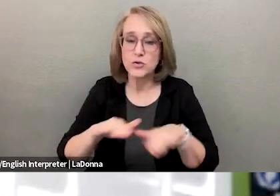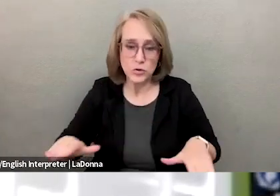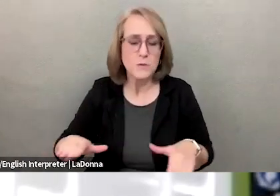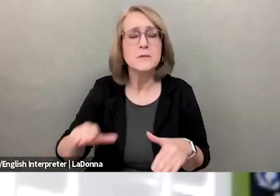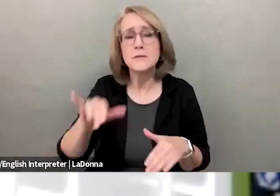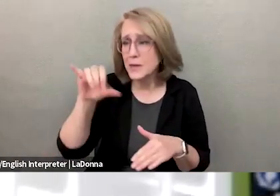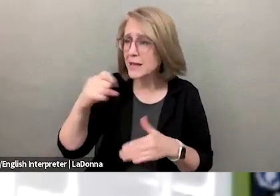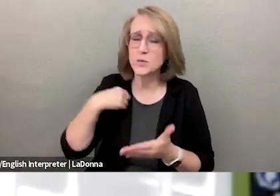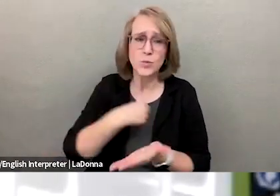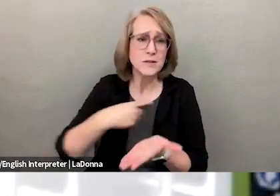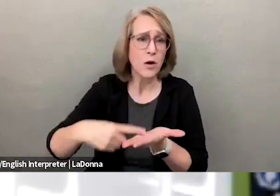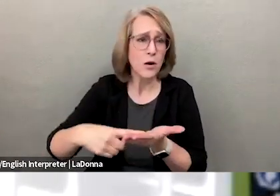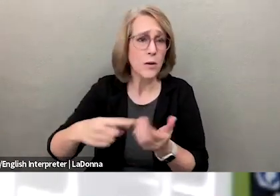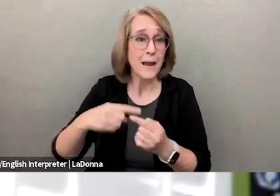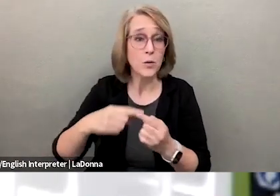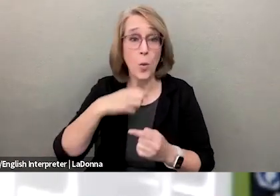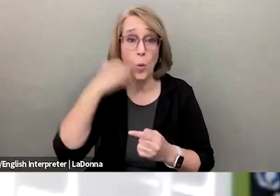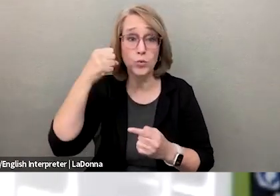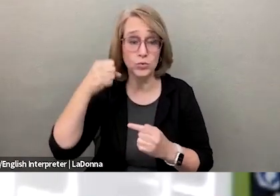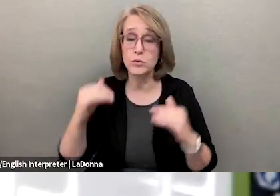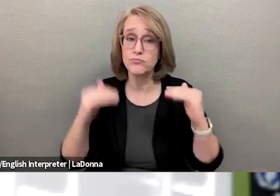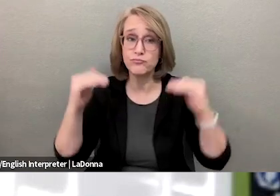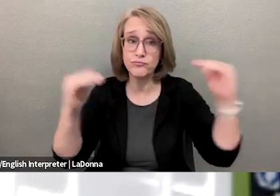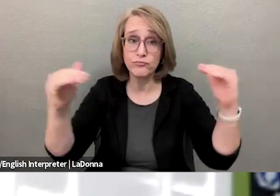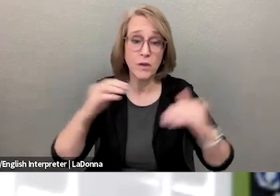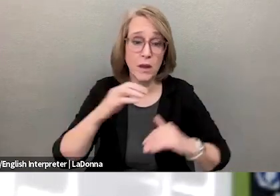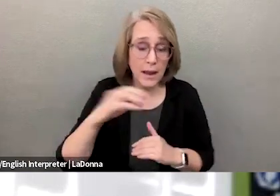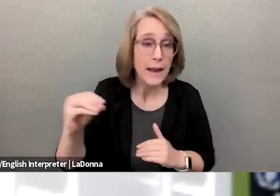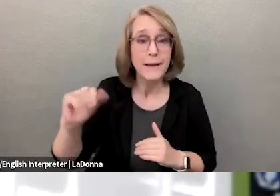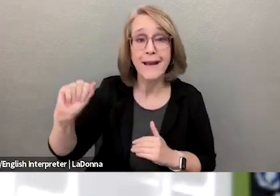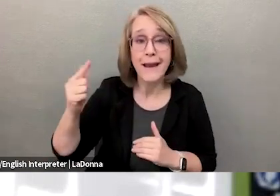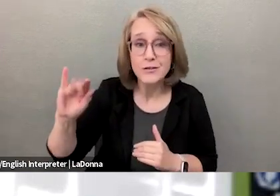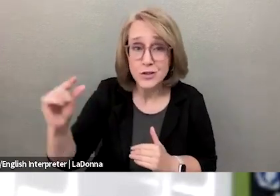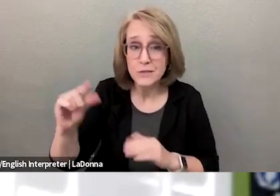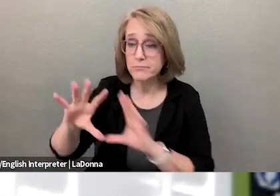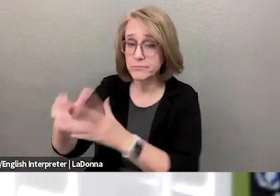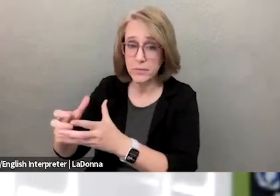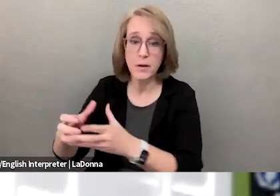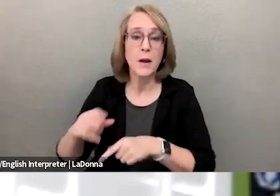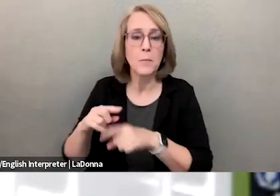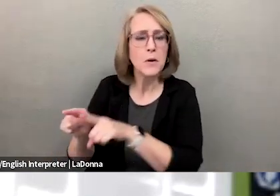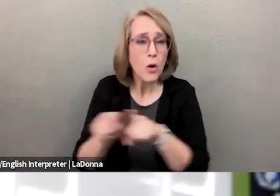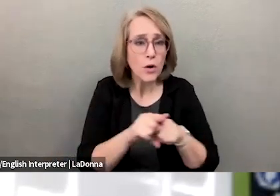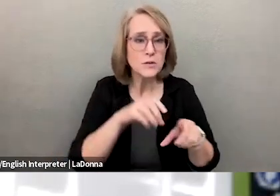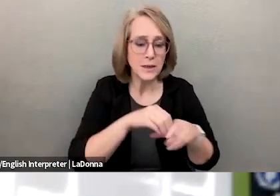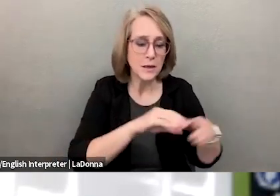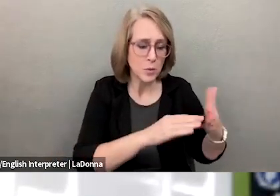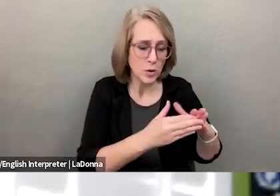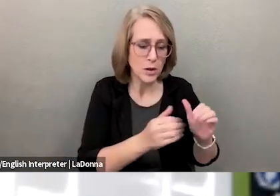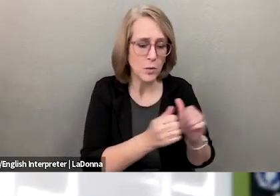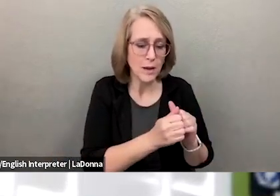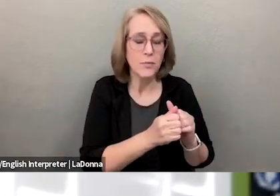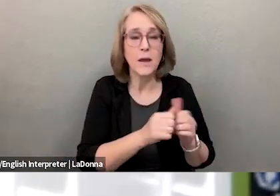population, but we're also talking about kids and in the community with caregiving, in the community with medically fragile children. And I really appreciate how